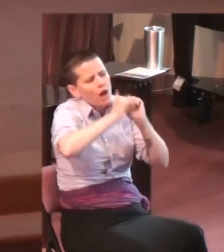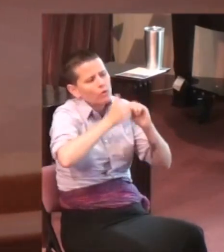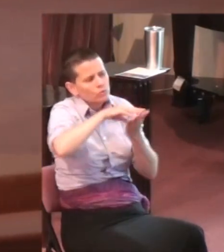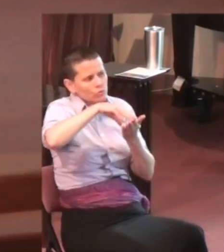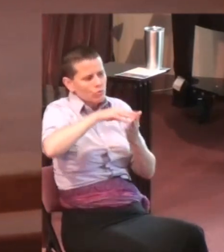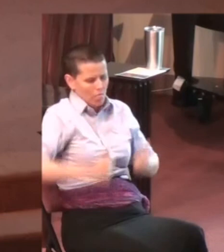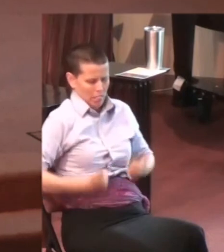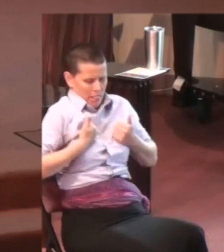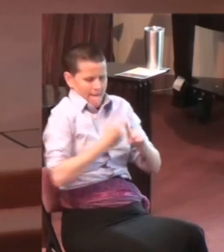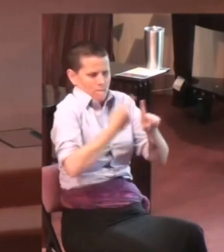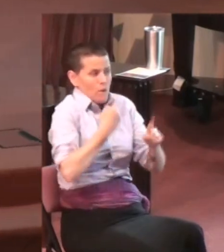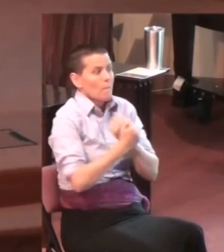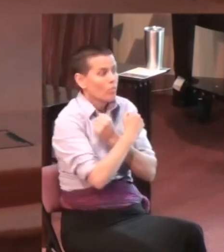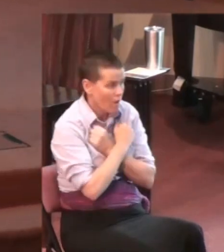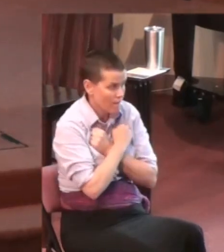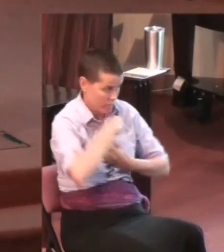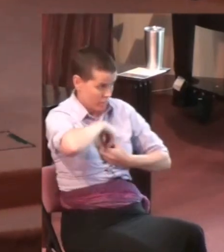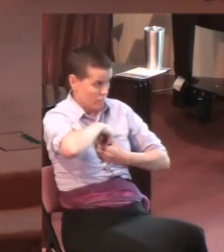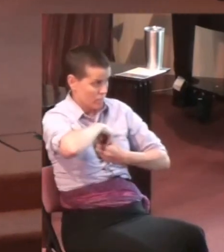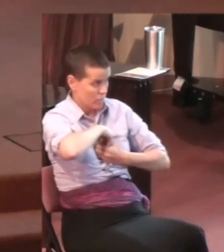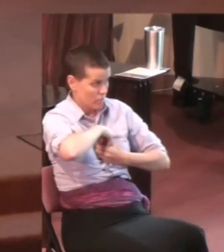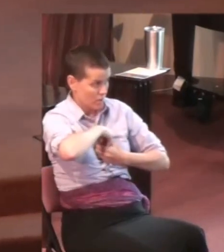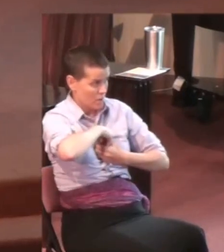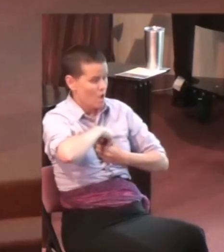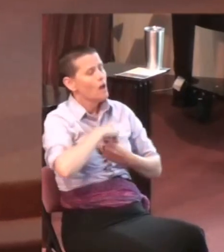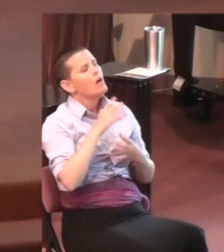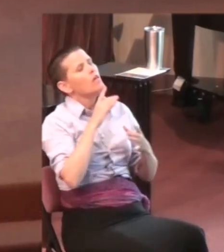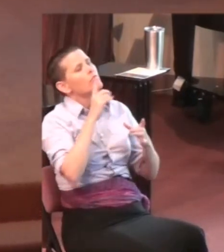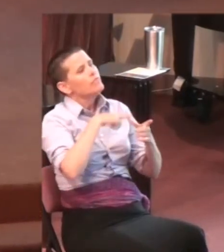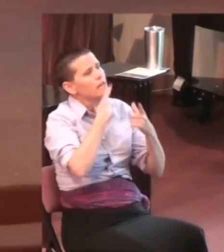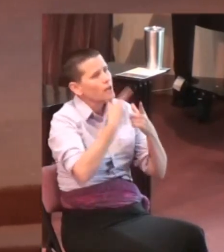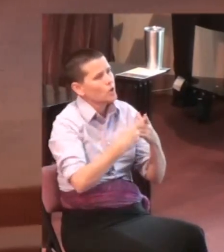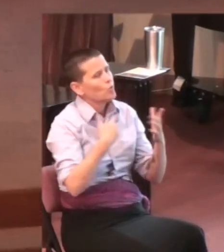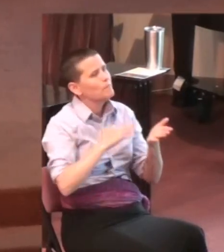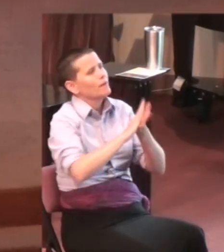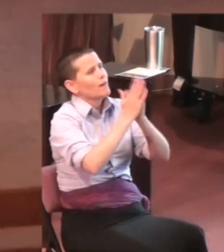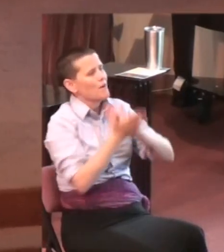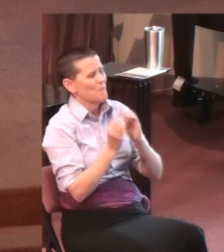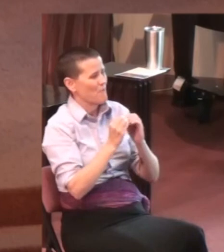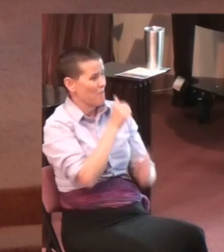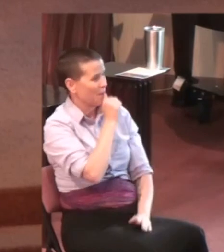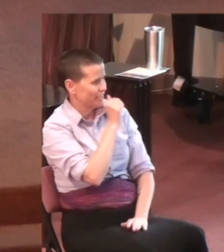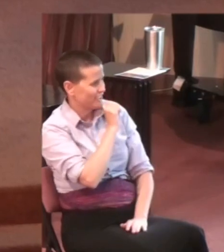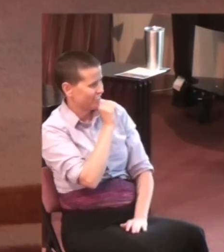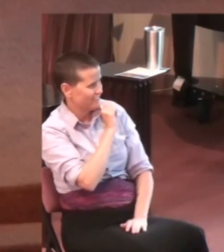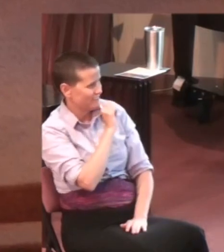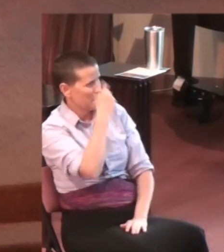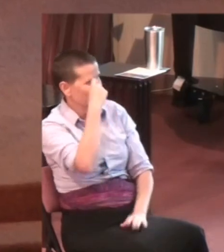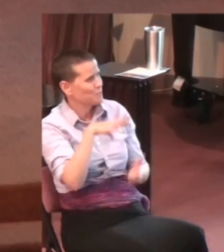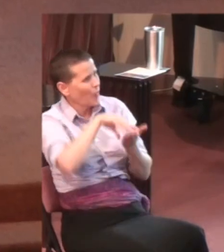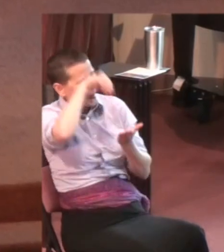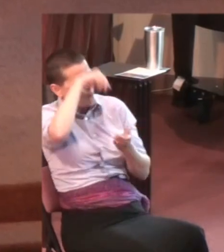I think most all of our conflicts occur because we're impatient and we want somebody to quickly change to align with our